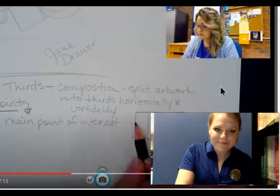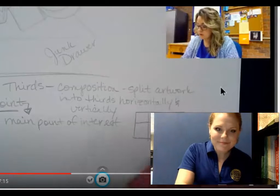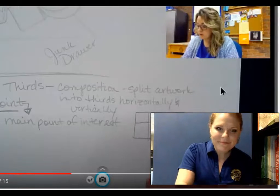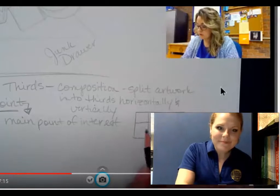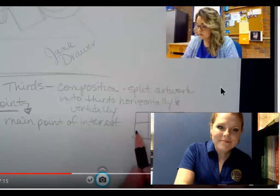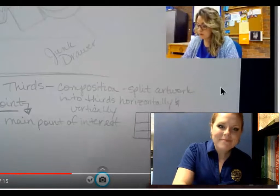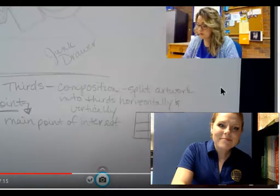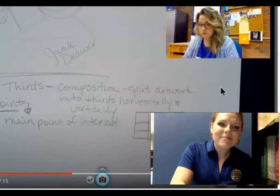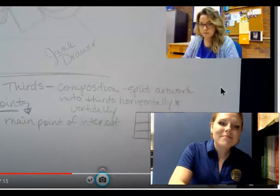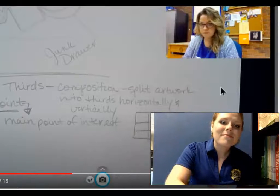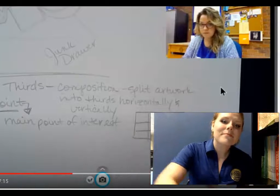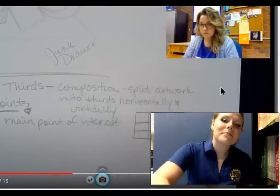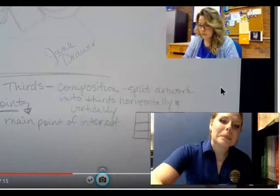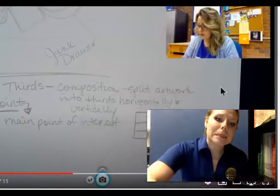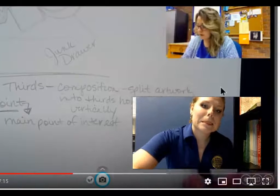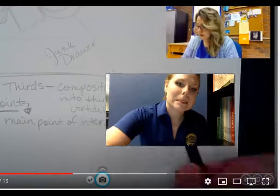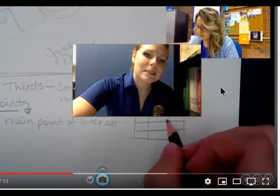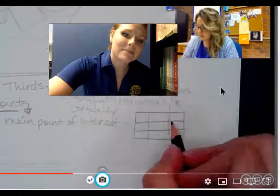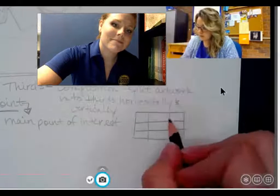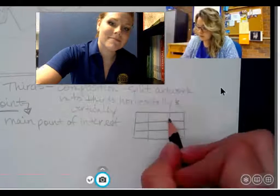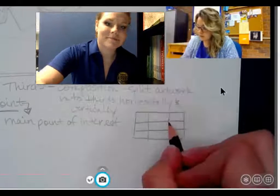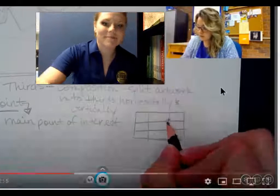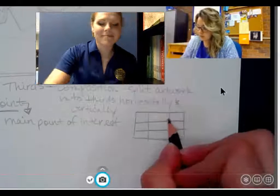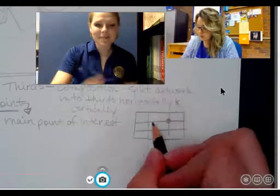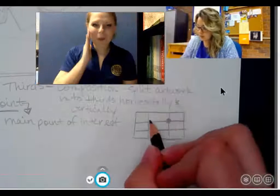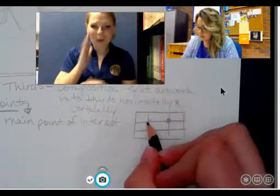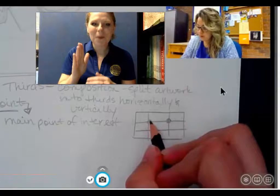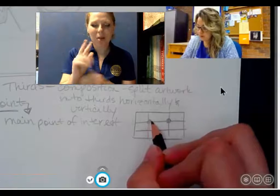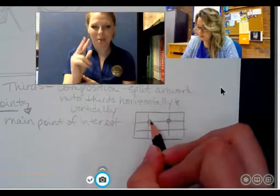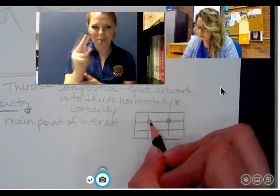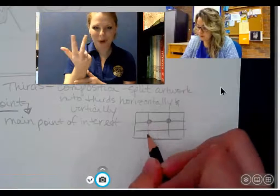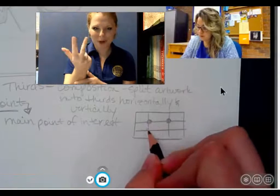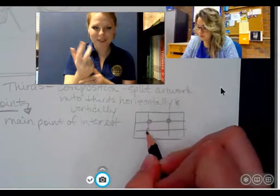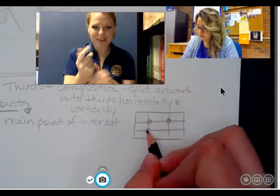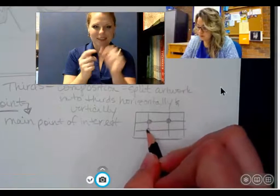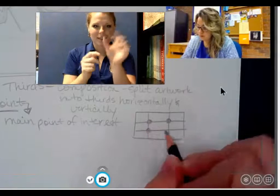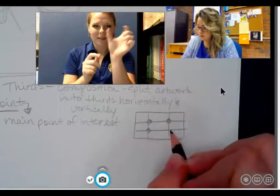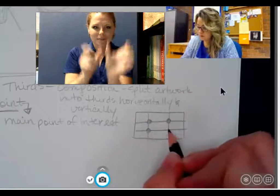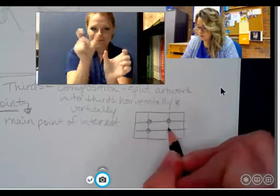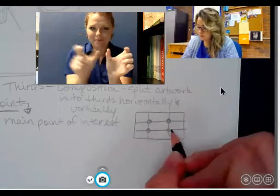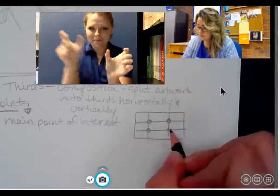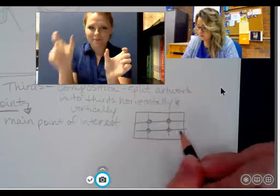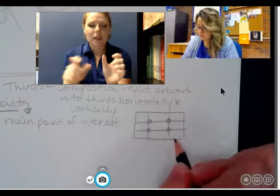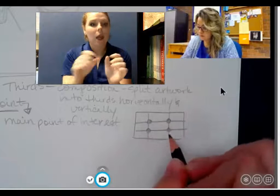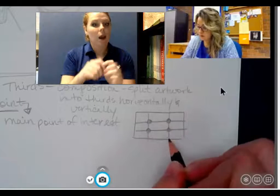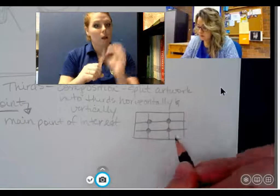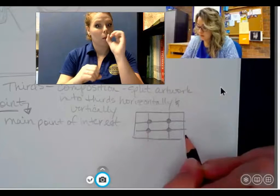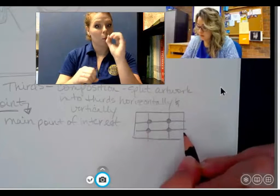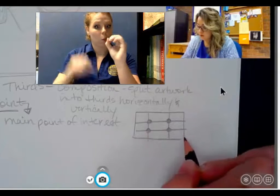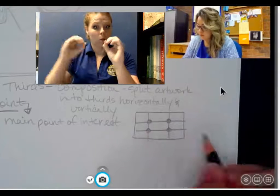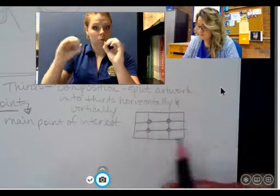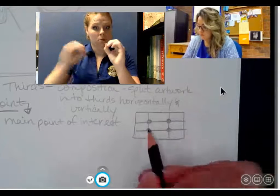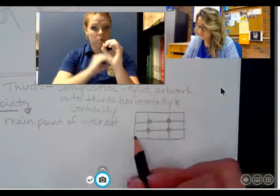it into thirds. And then these would be our points of interest in